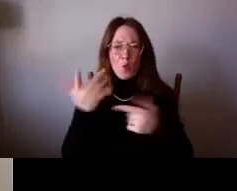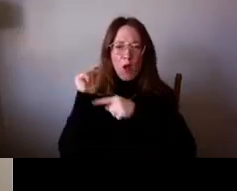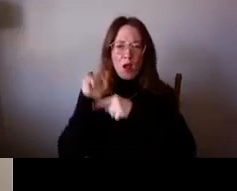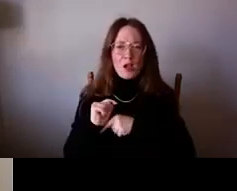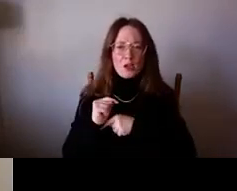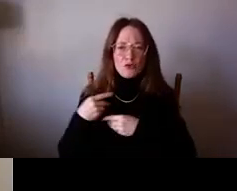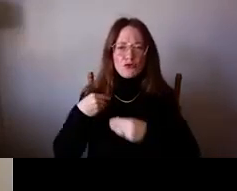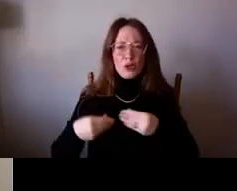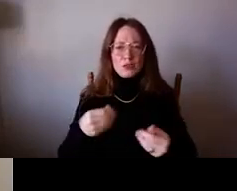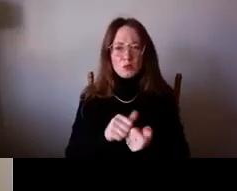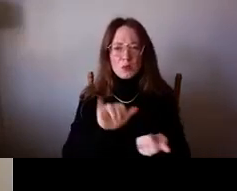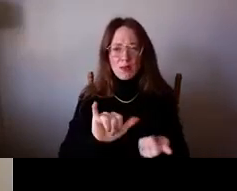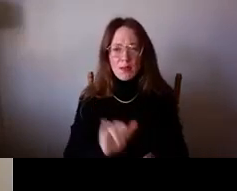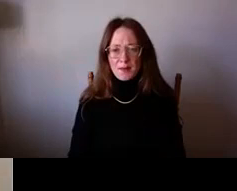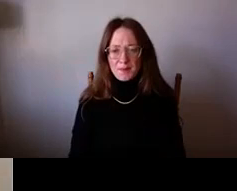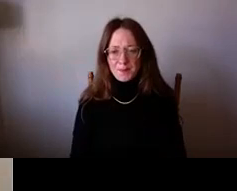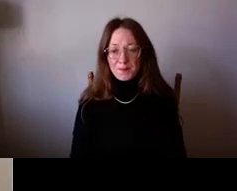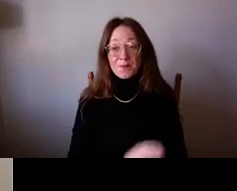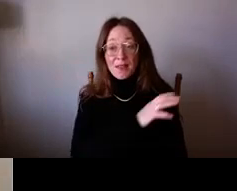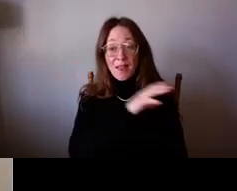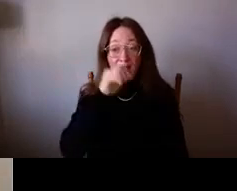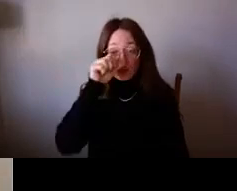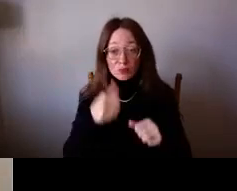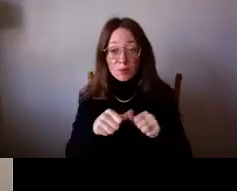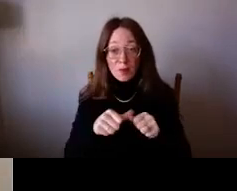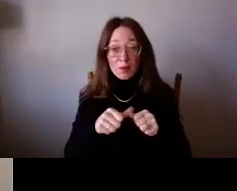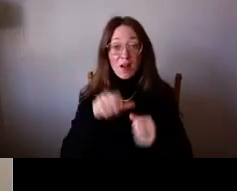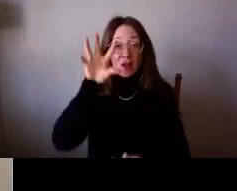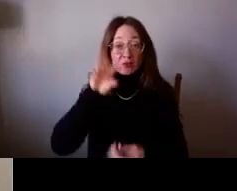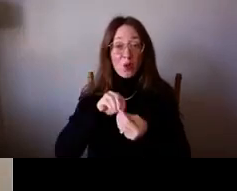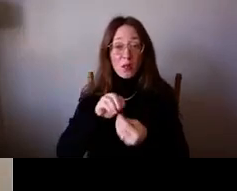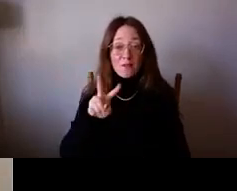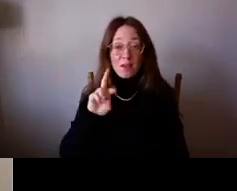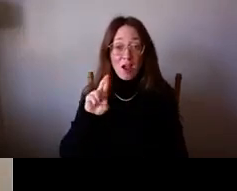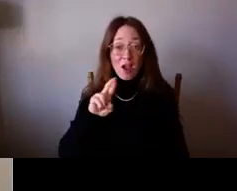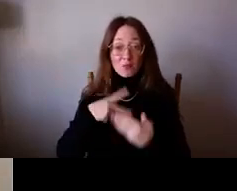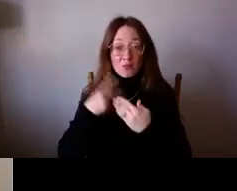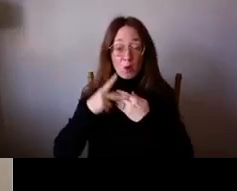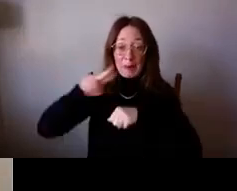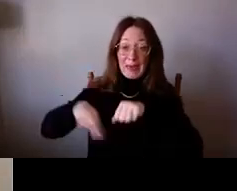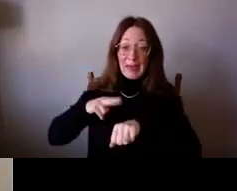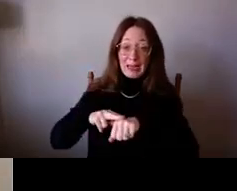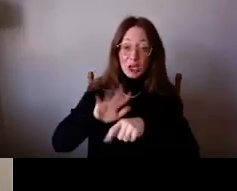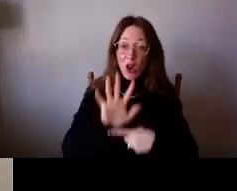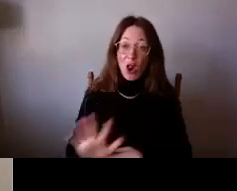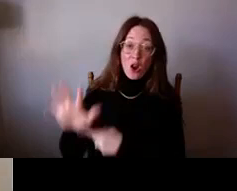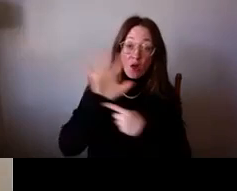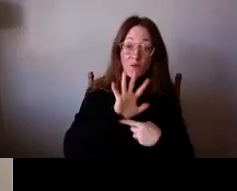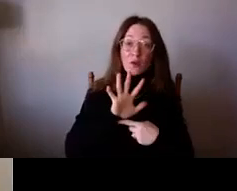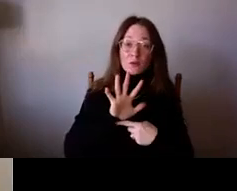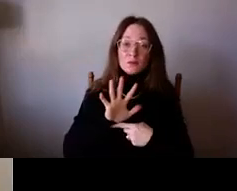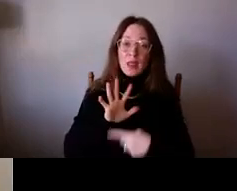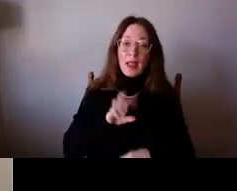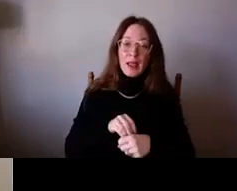So, and keep in mind that in total, the VR program nationally is engaged with well over 1